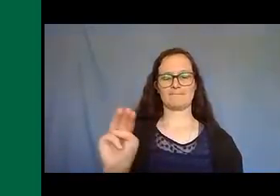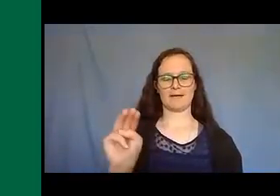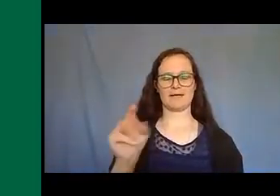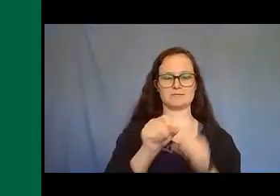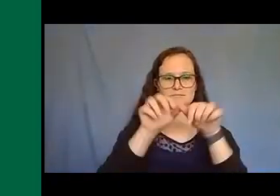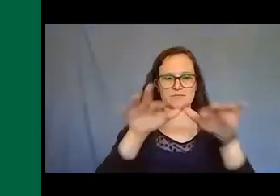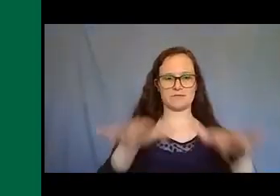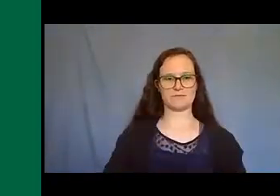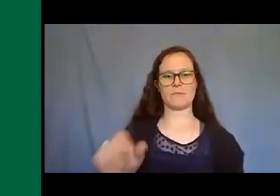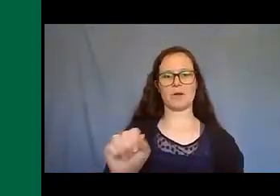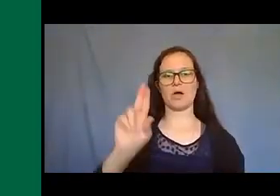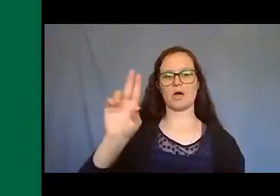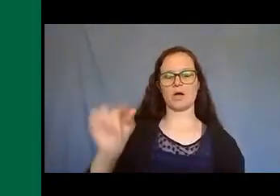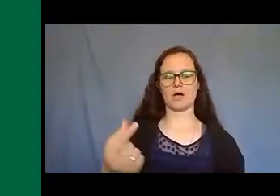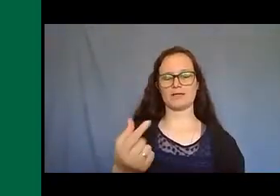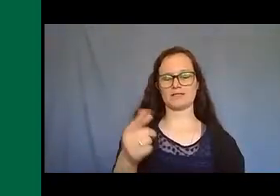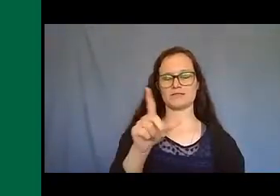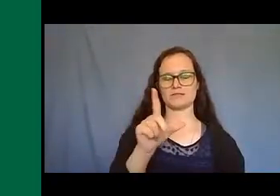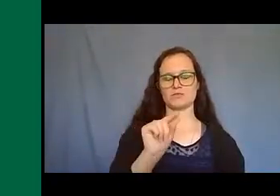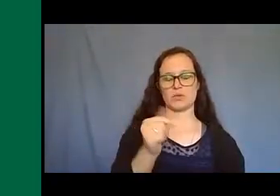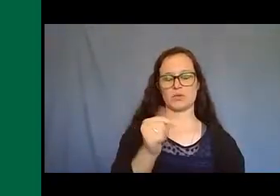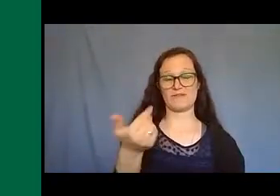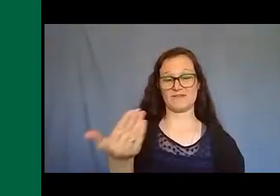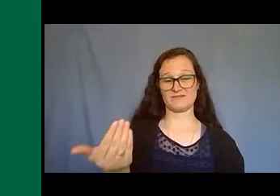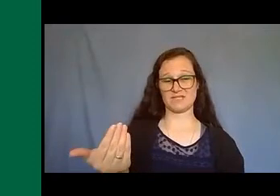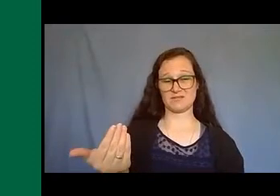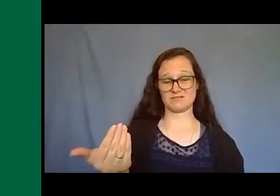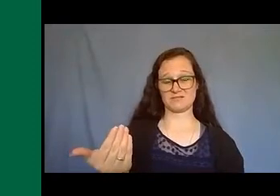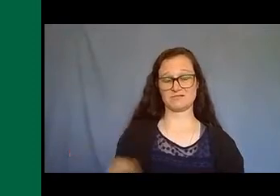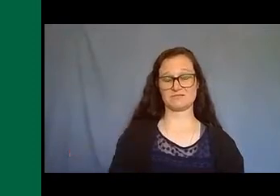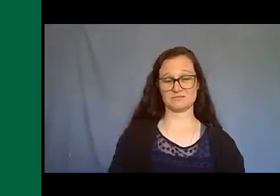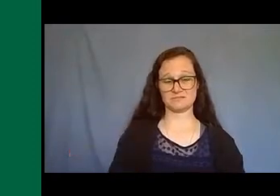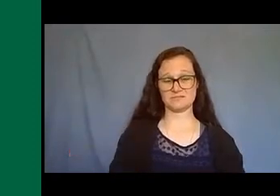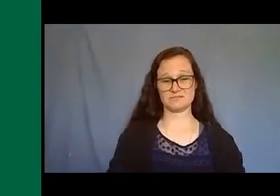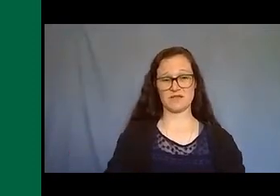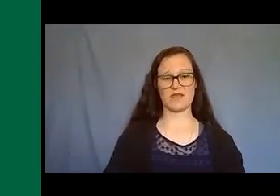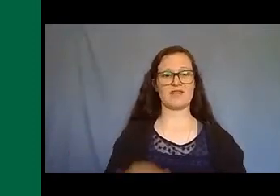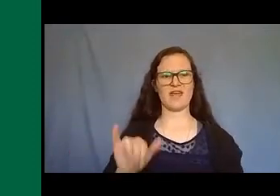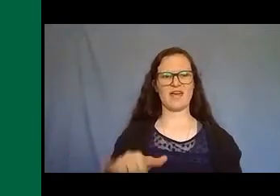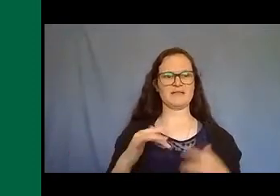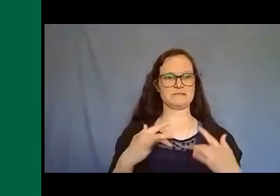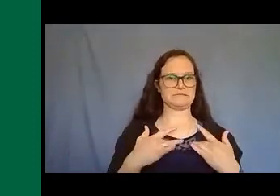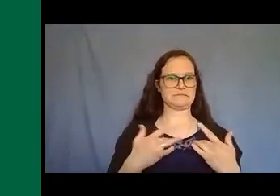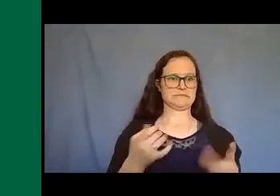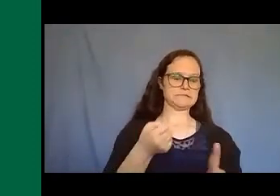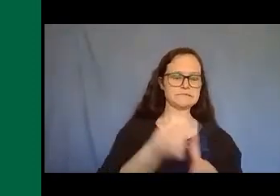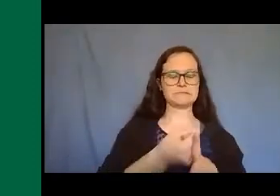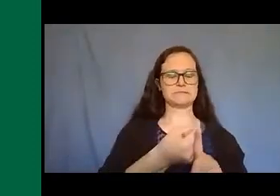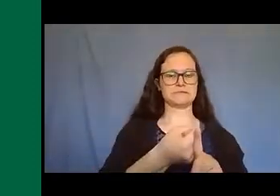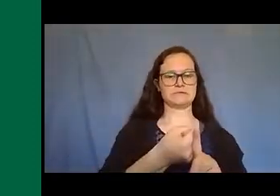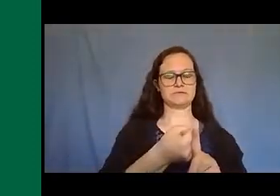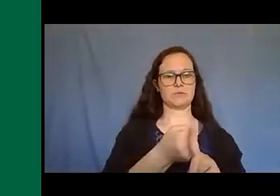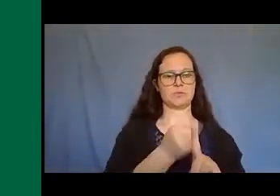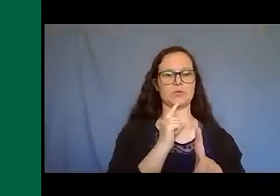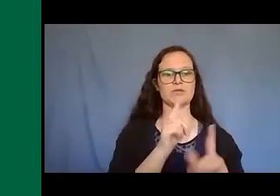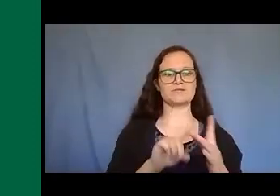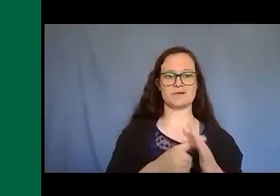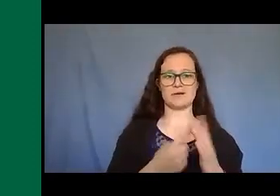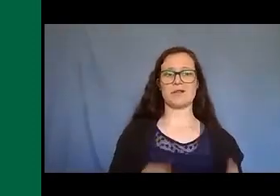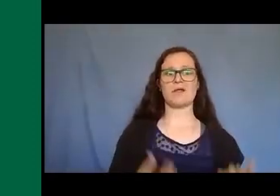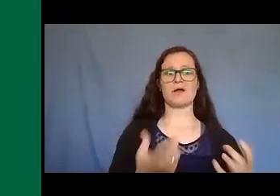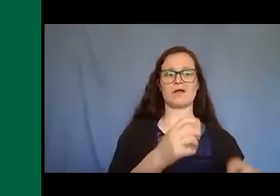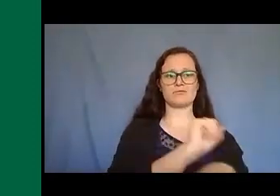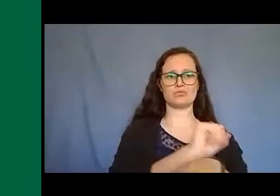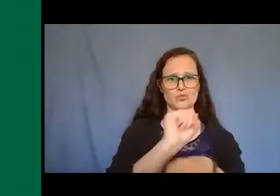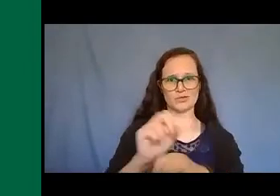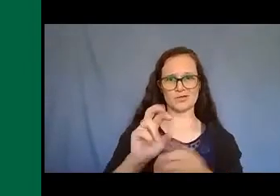2015. This was really, this event was really the catalyst, I think, for this work and a lot of the work that we've been